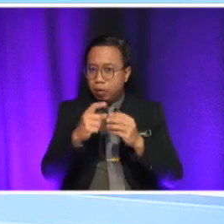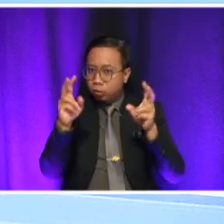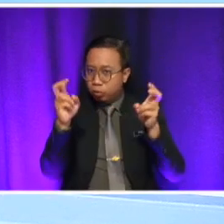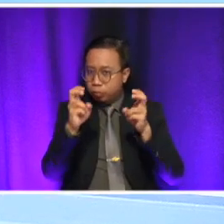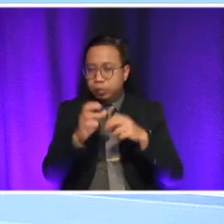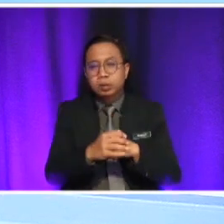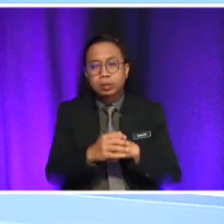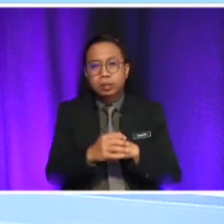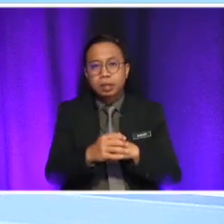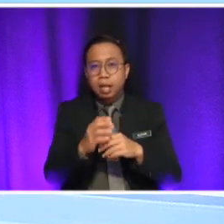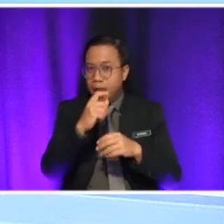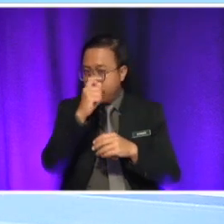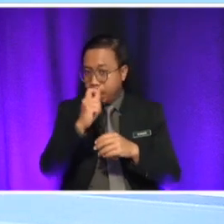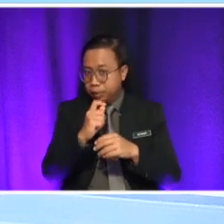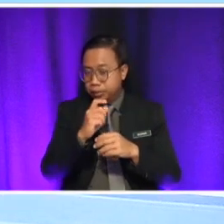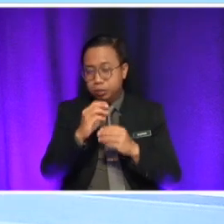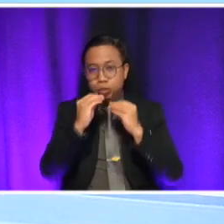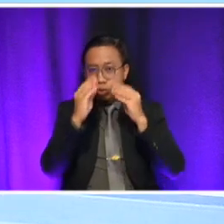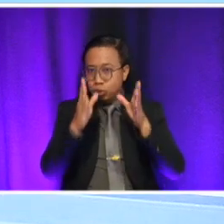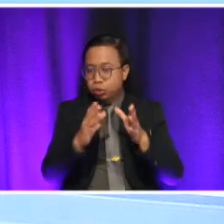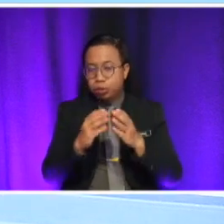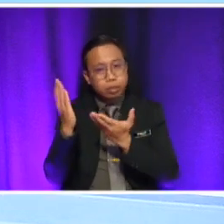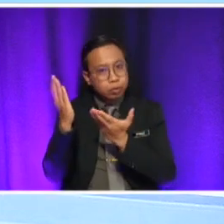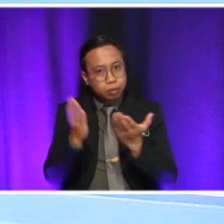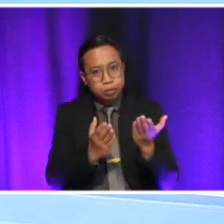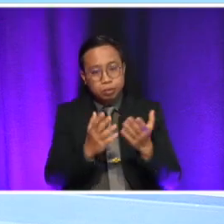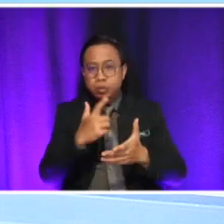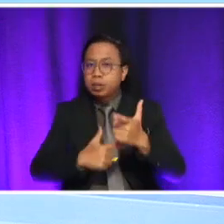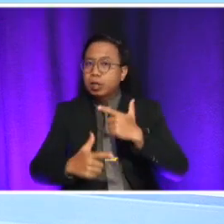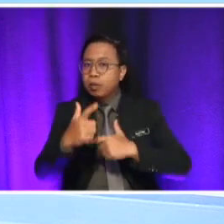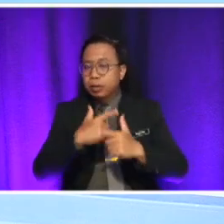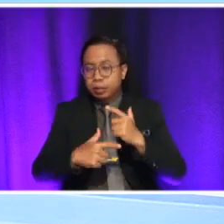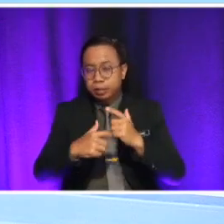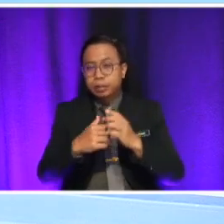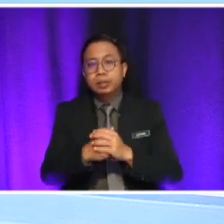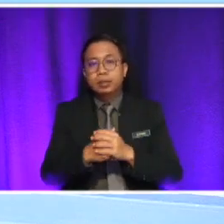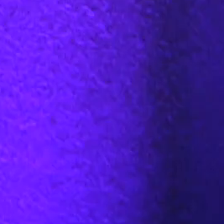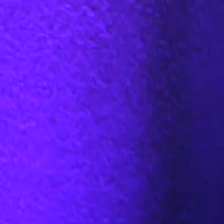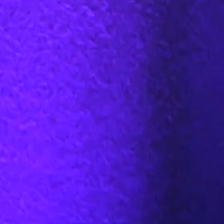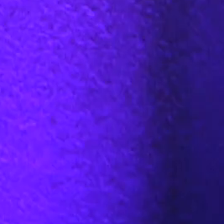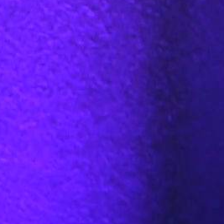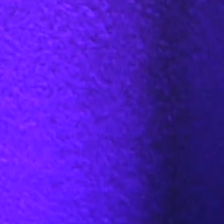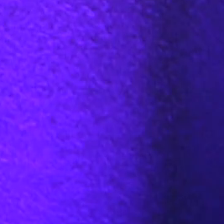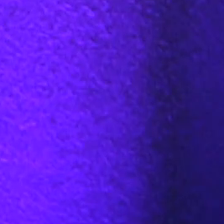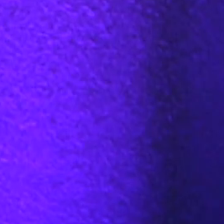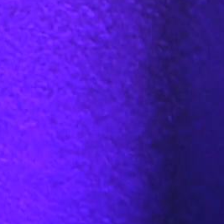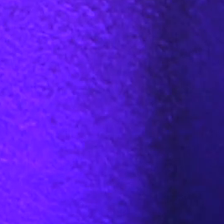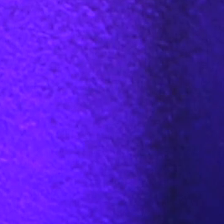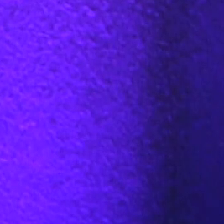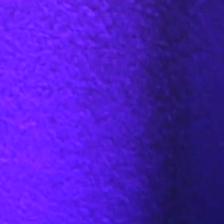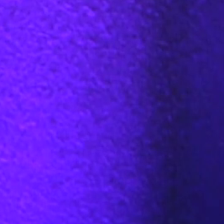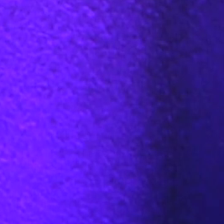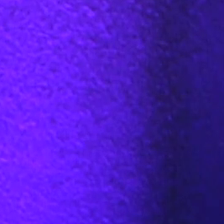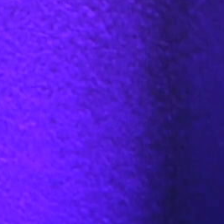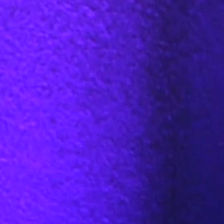teacher himself. But before that, I would first like to introduce our sign language interpreter, who is teacher Muhammad Bukhari Cik Hassan,